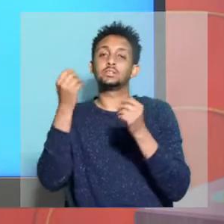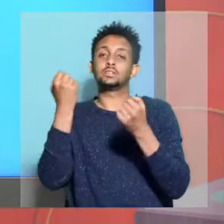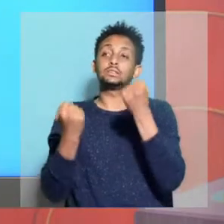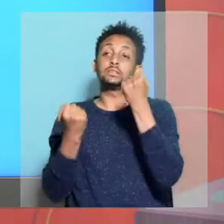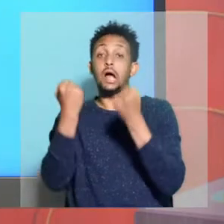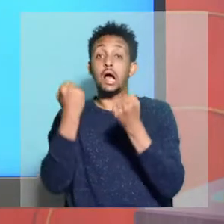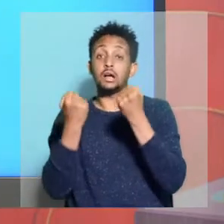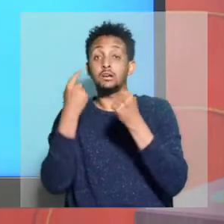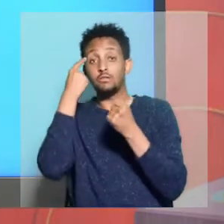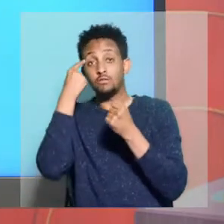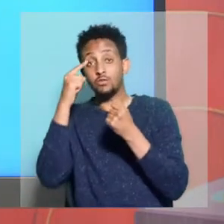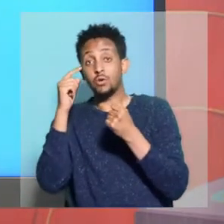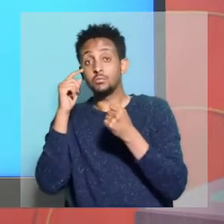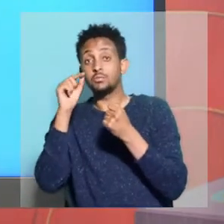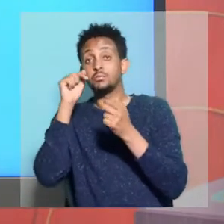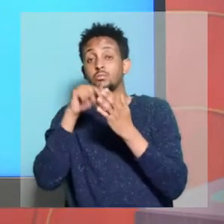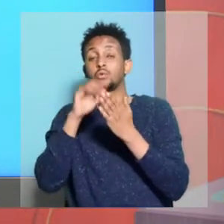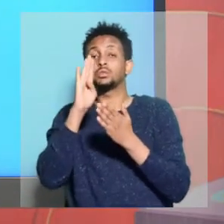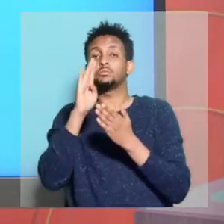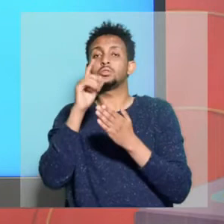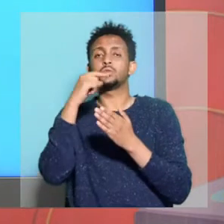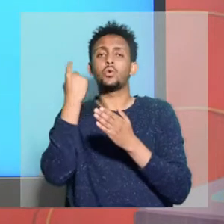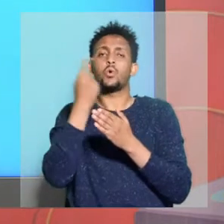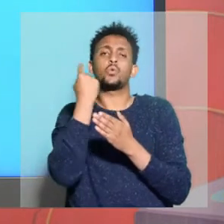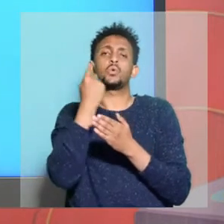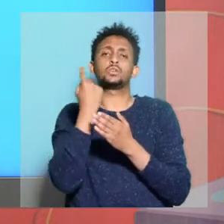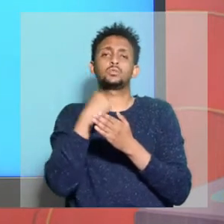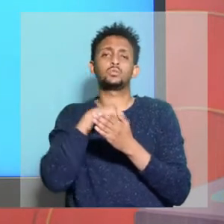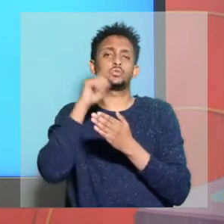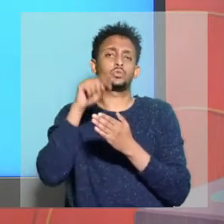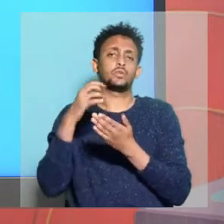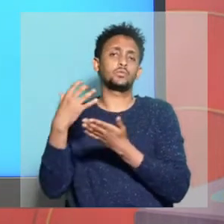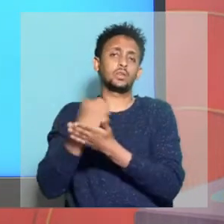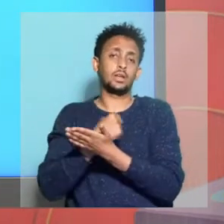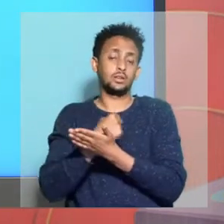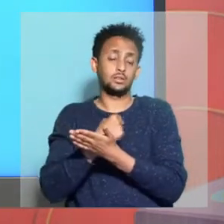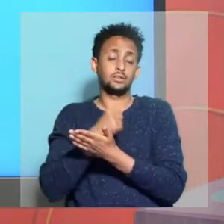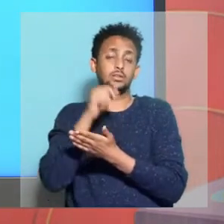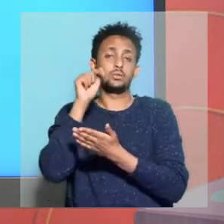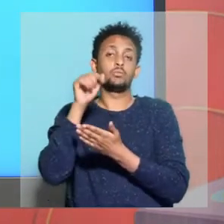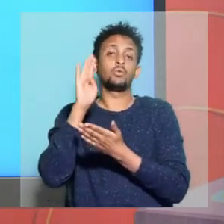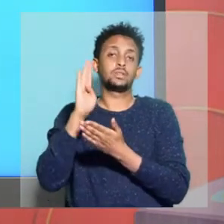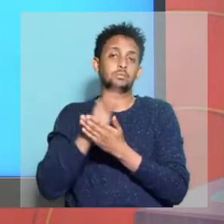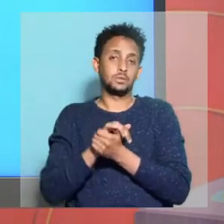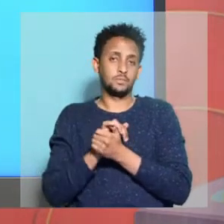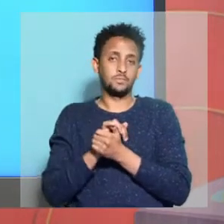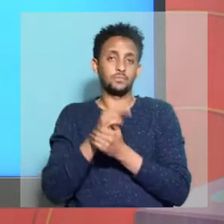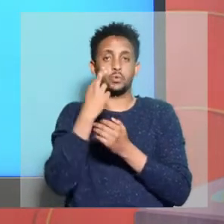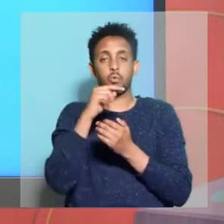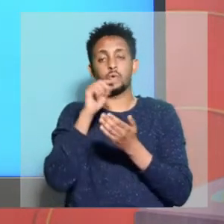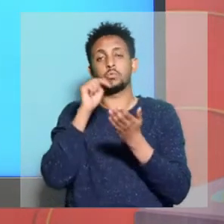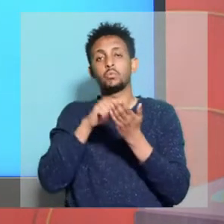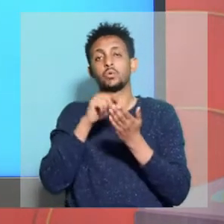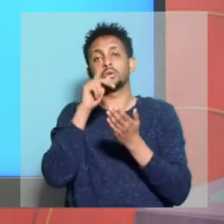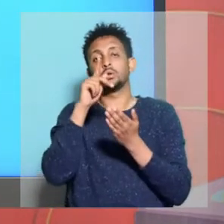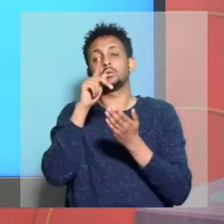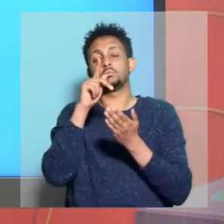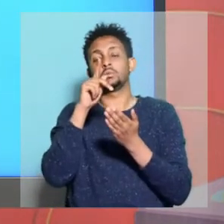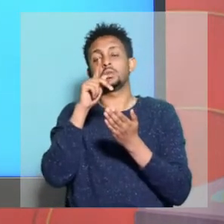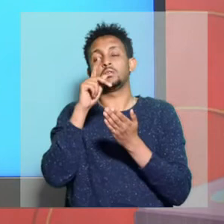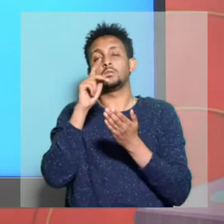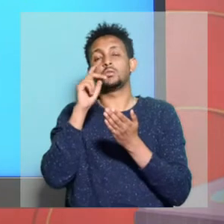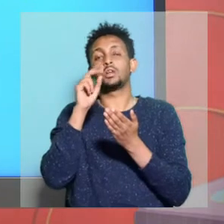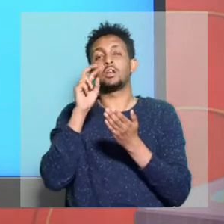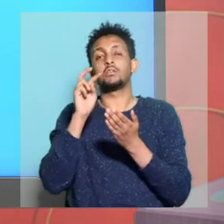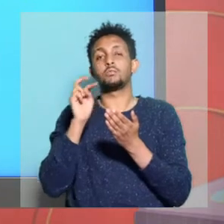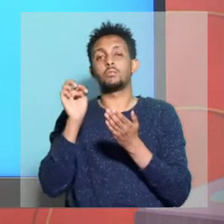truck from point B, always you should have to take from point B or from the pivotal point.